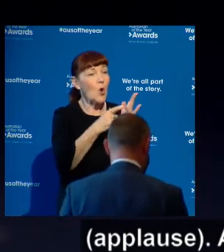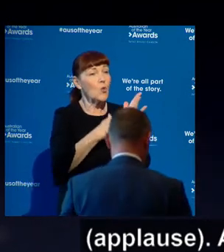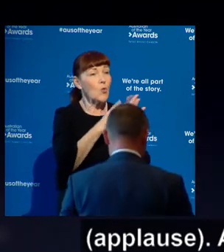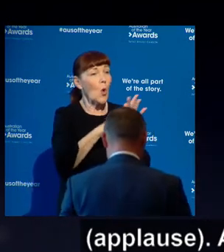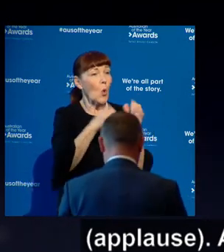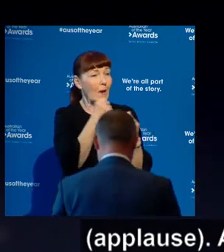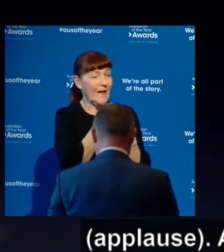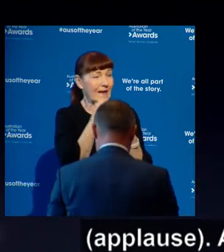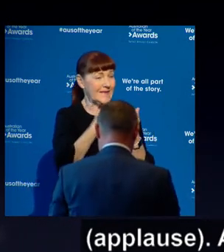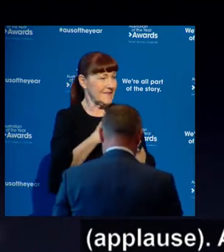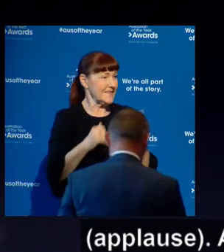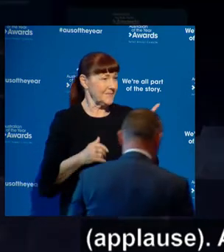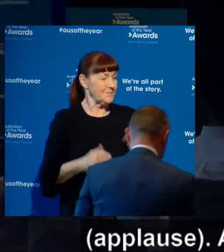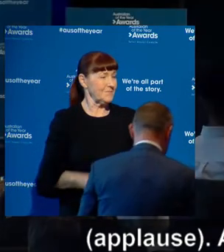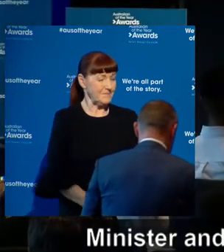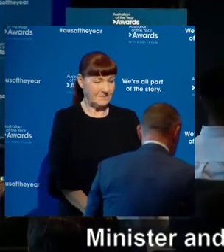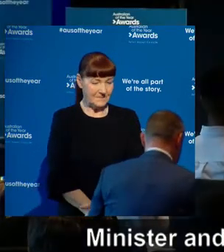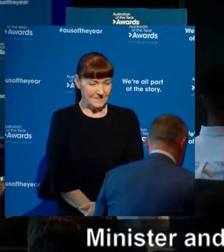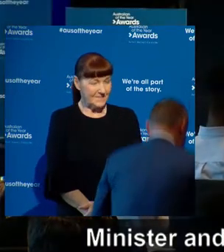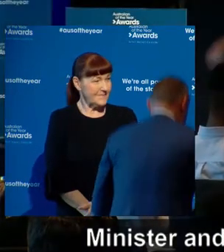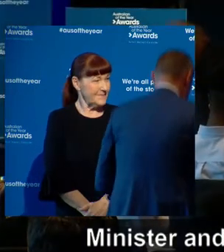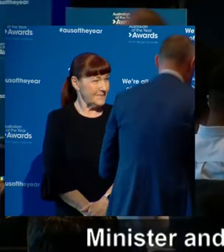both of you. Right, Julia.